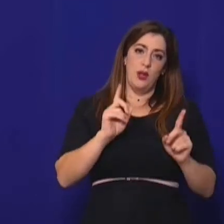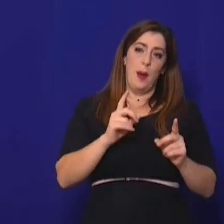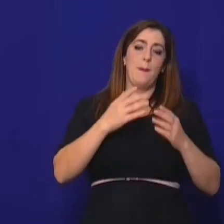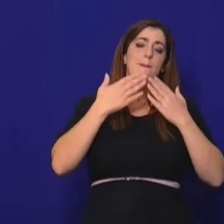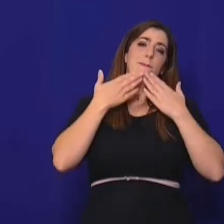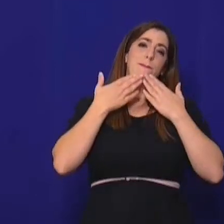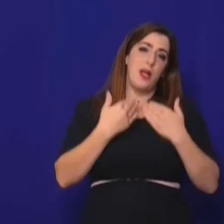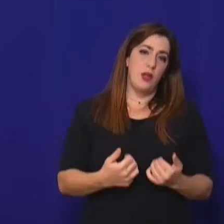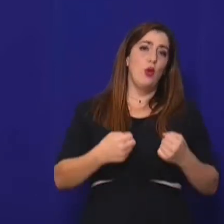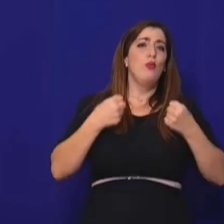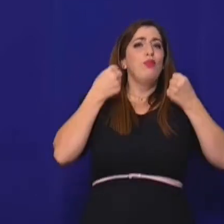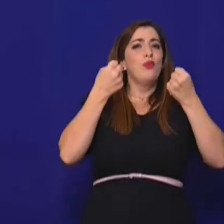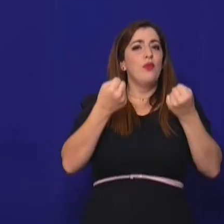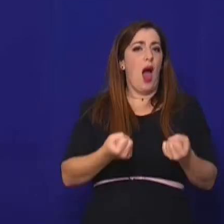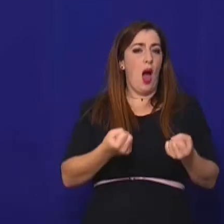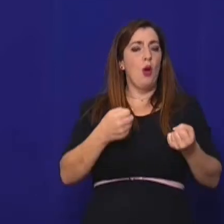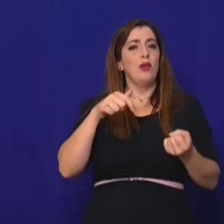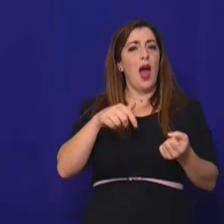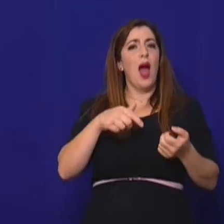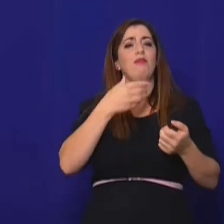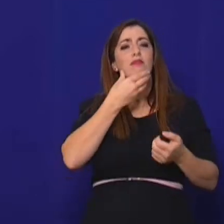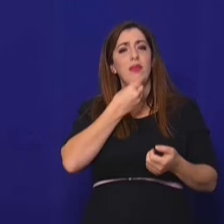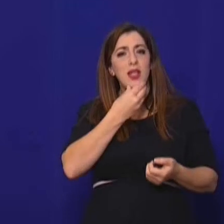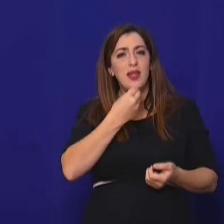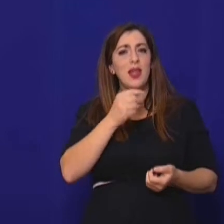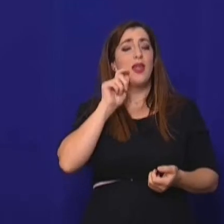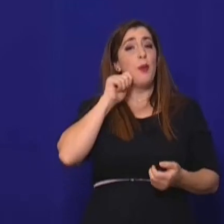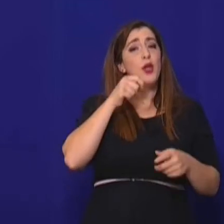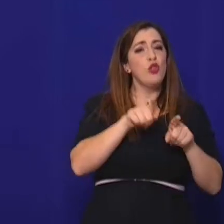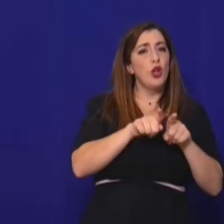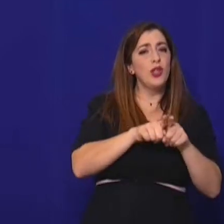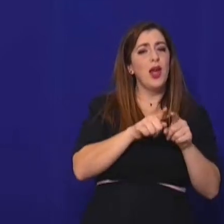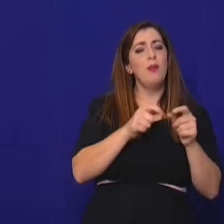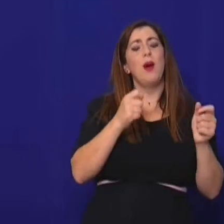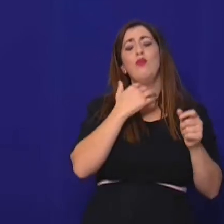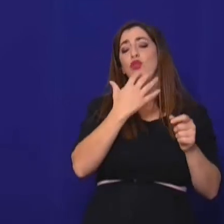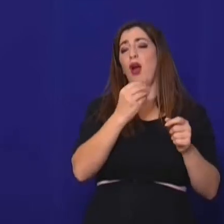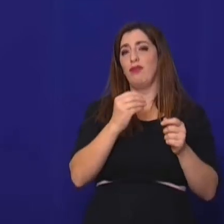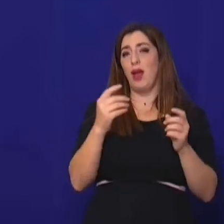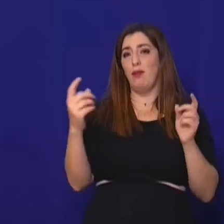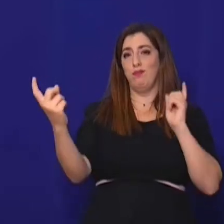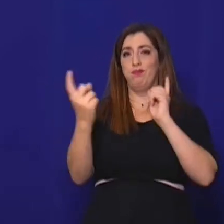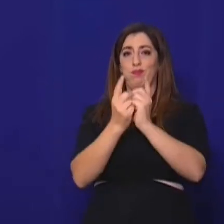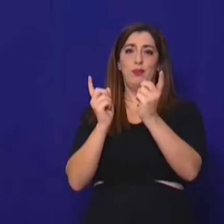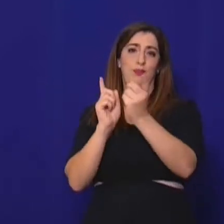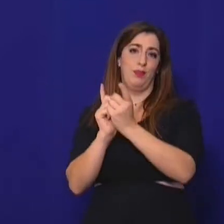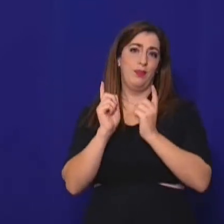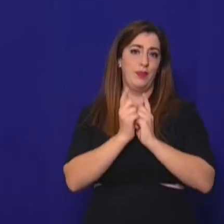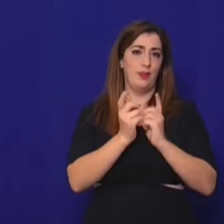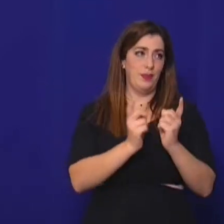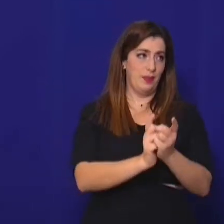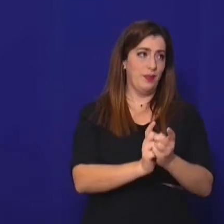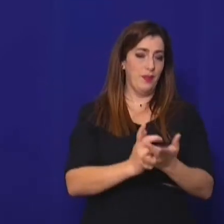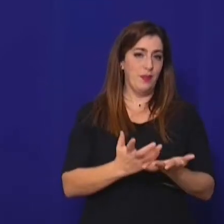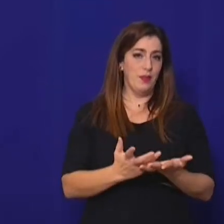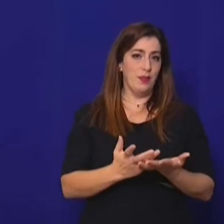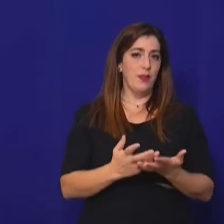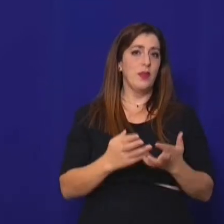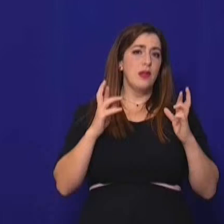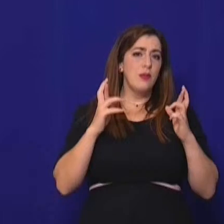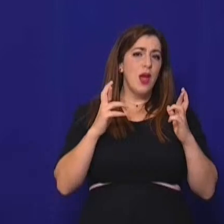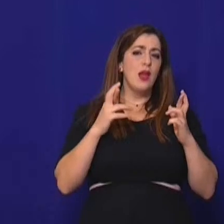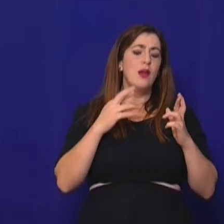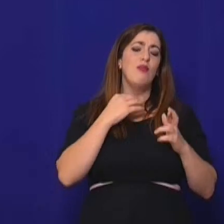nistgħu ingawdu il-miliet ukoll, però nevitaw li ikollna xi traċedji ta' nies li